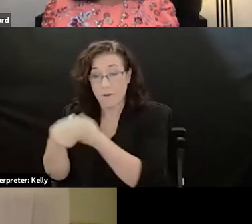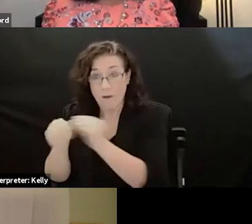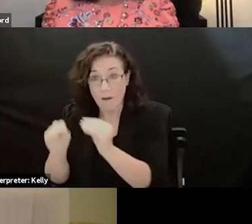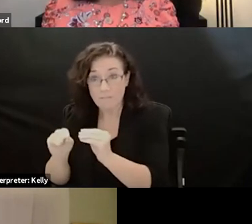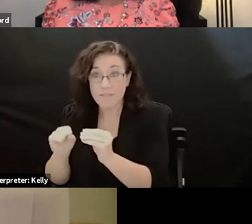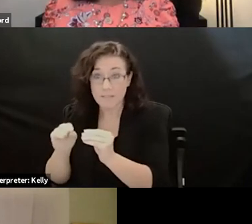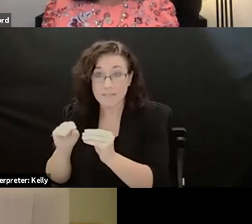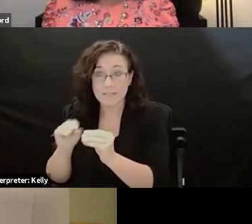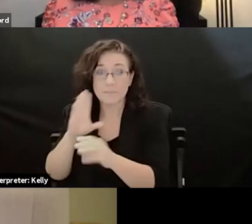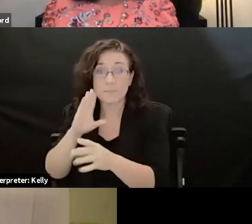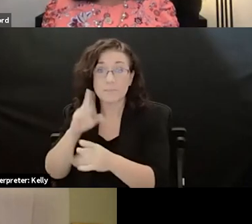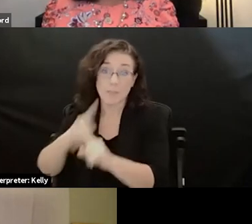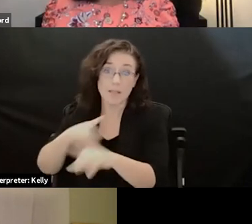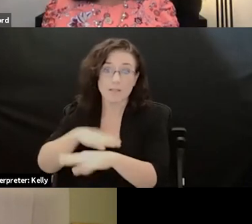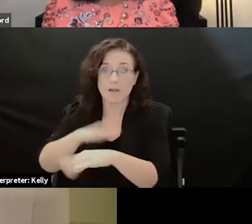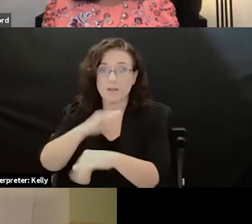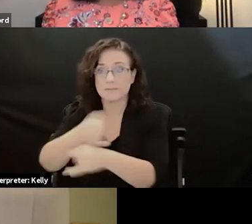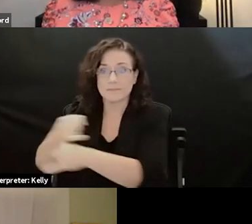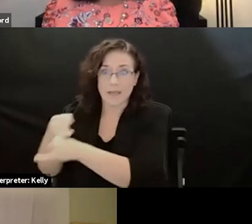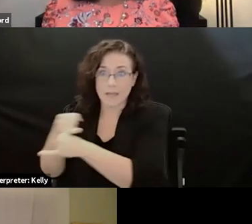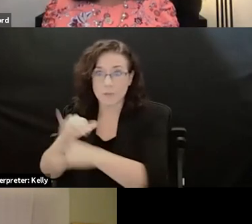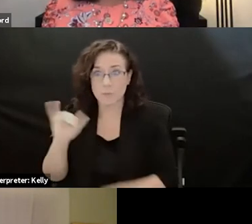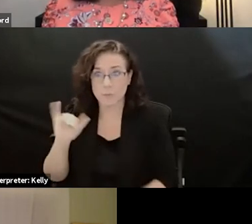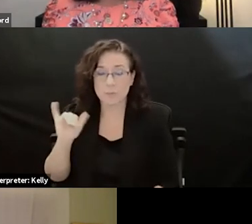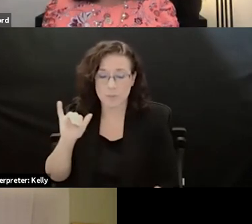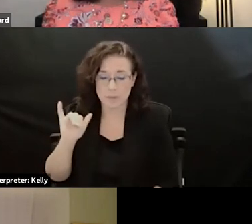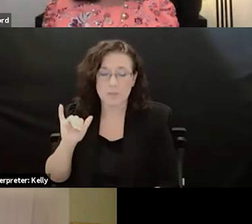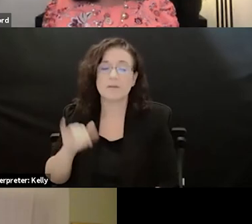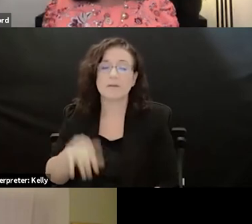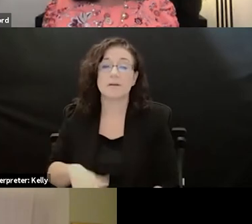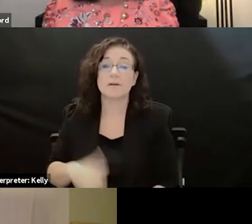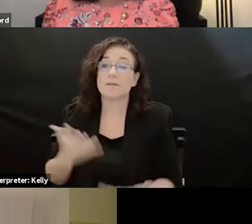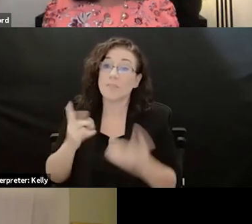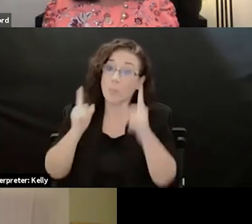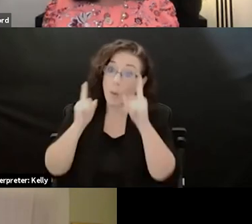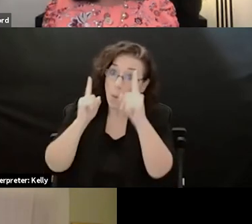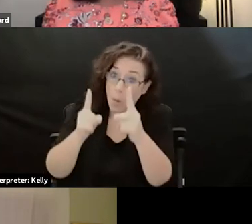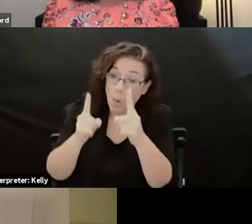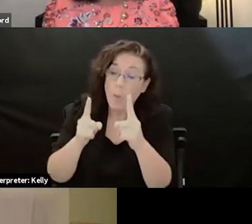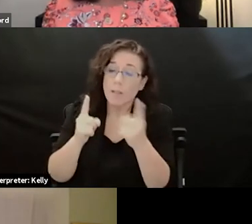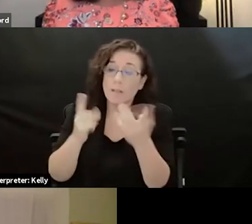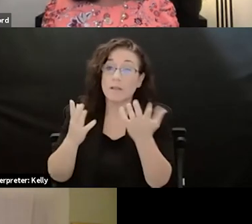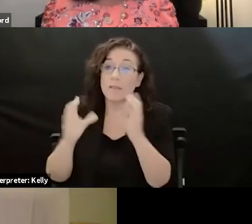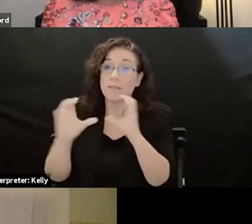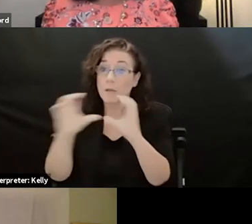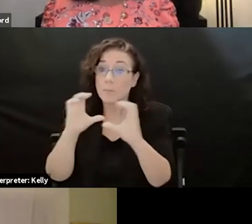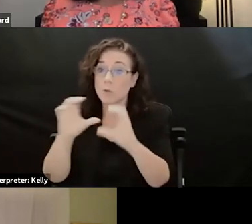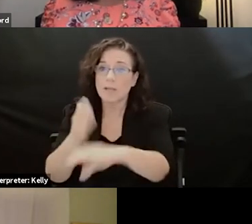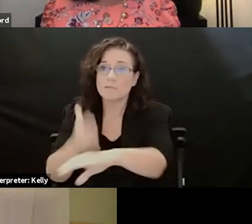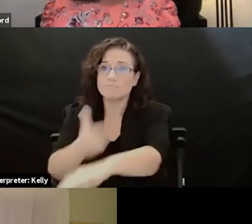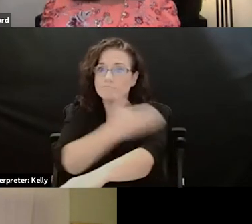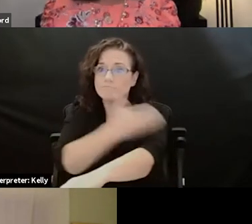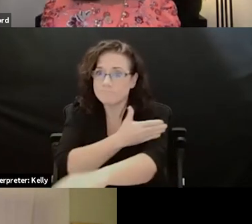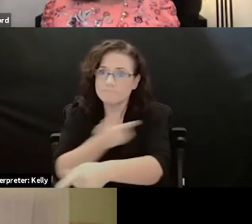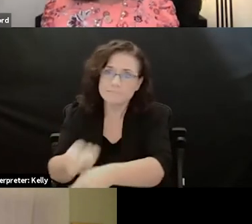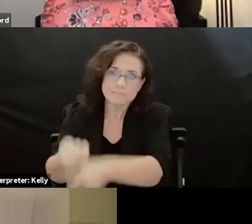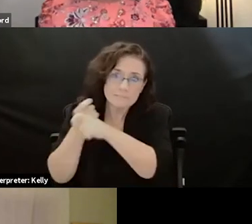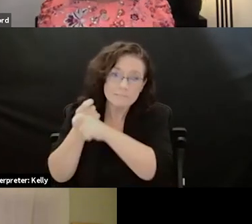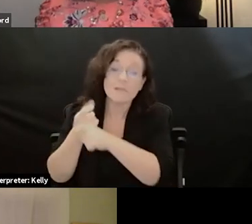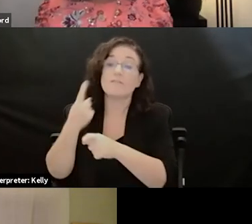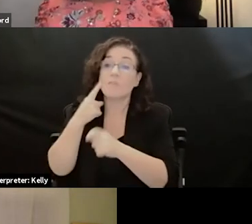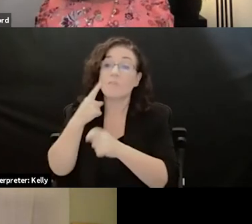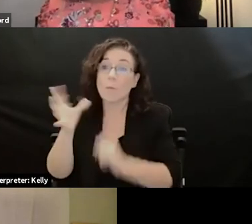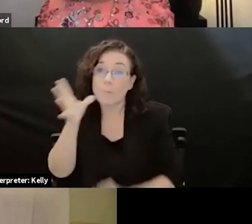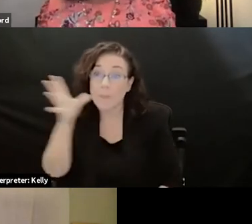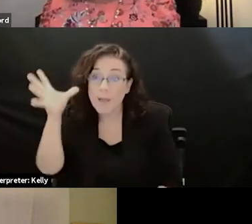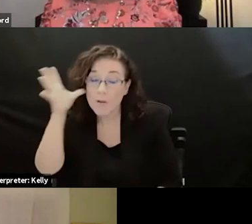service but the number one thing is that we will improve our communication to the parents to the students to our community which